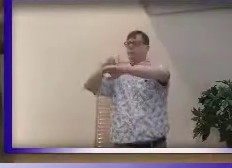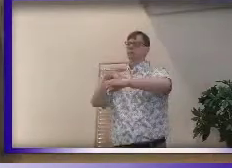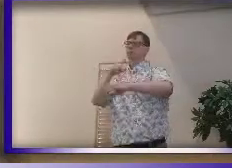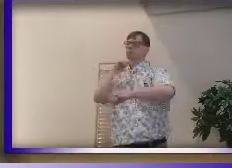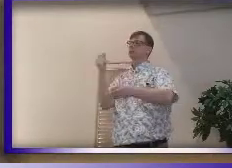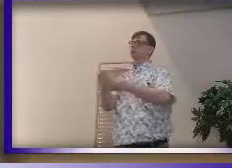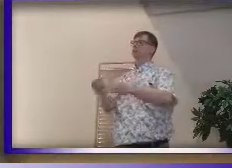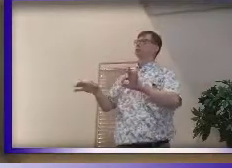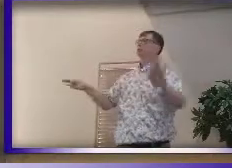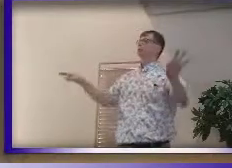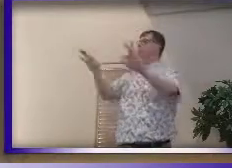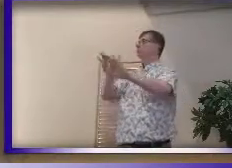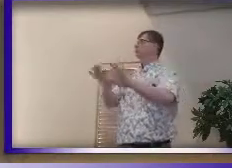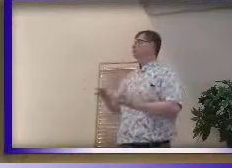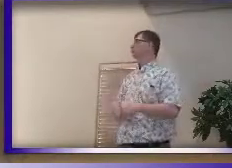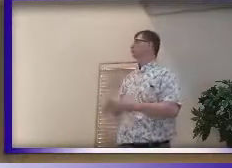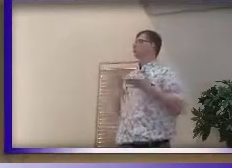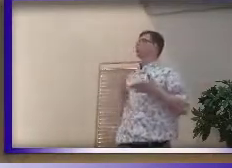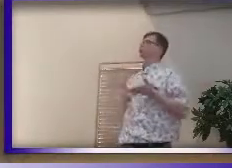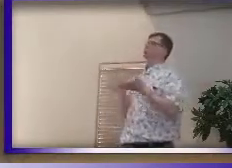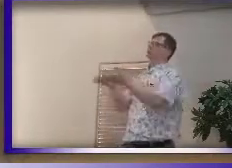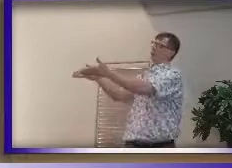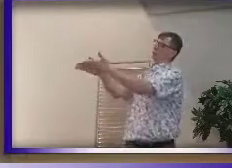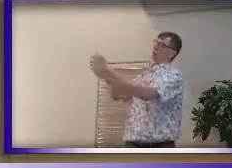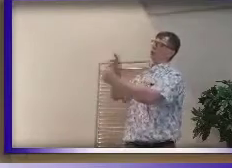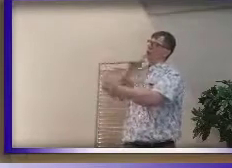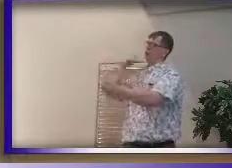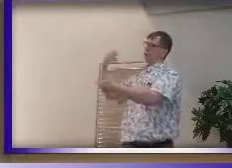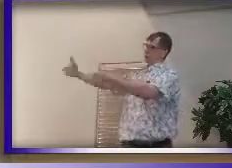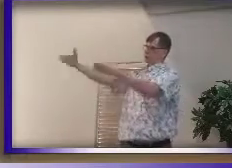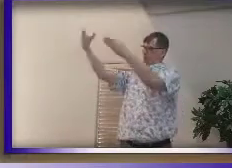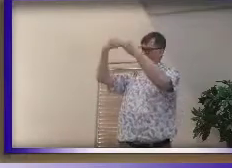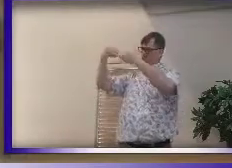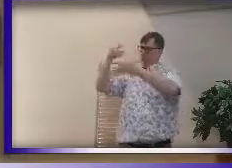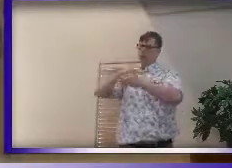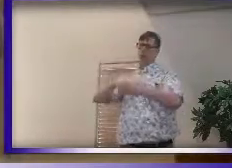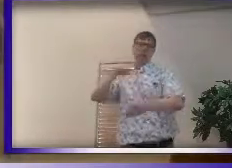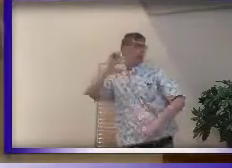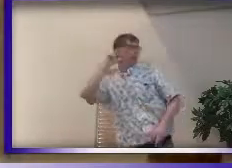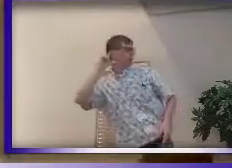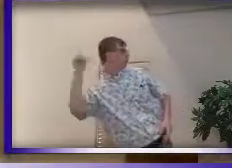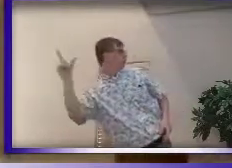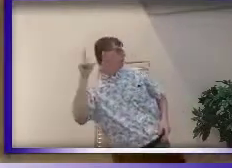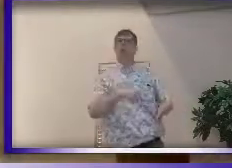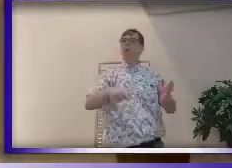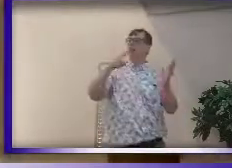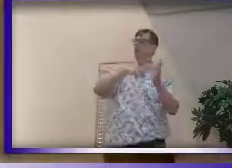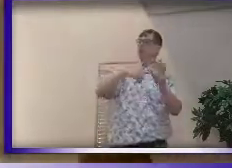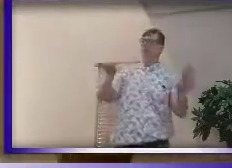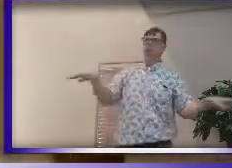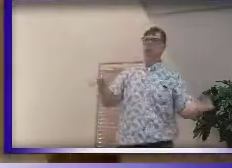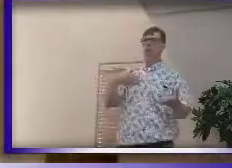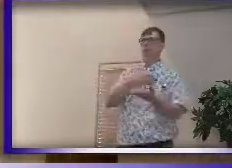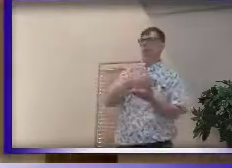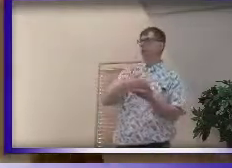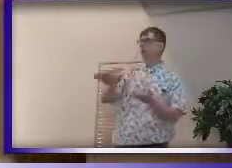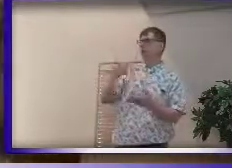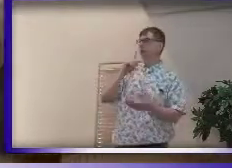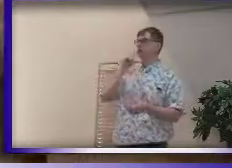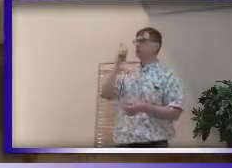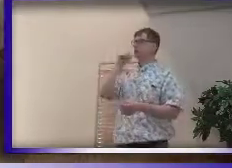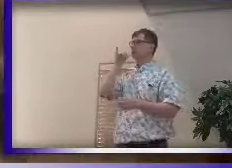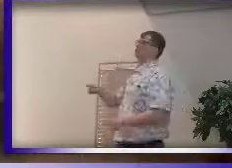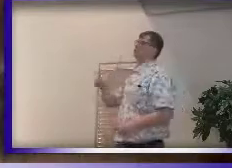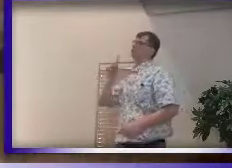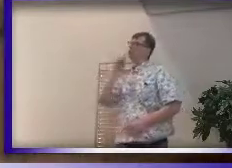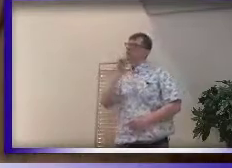of going within and hearing that, what some people would call the still small voice, and giving